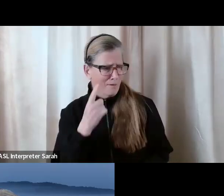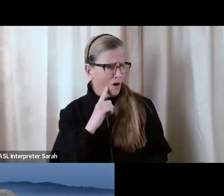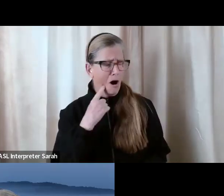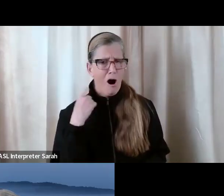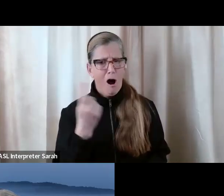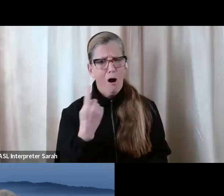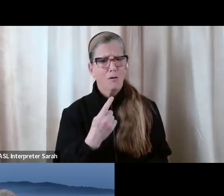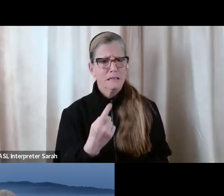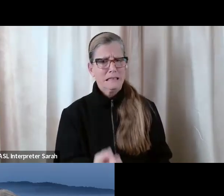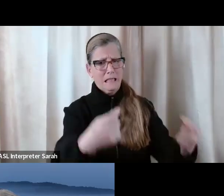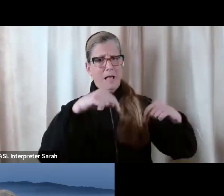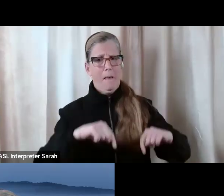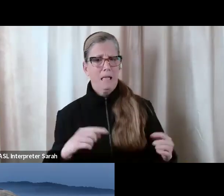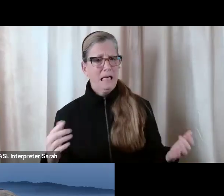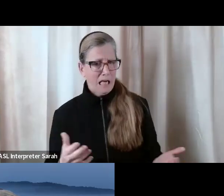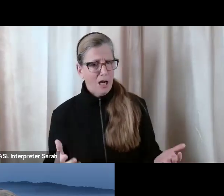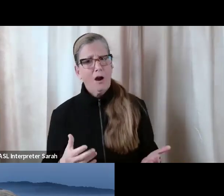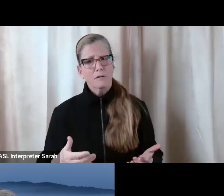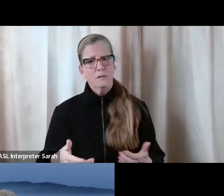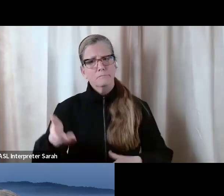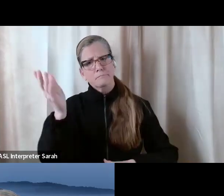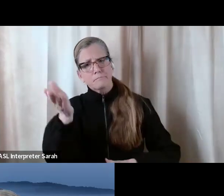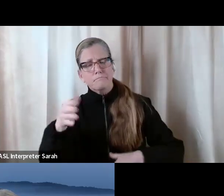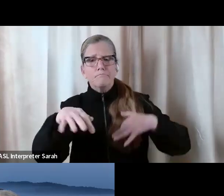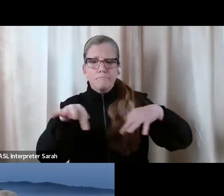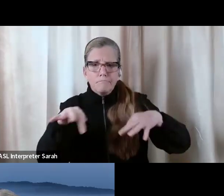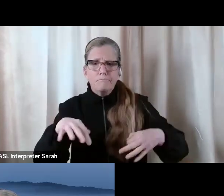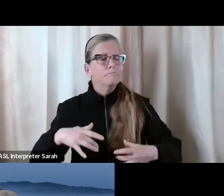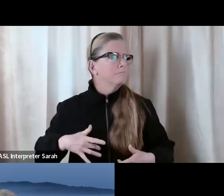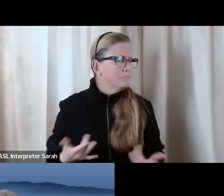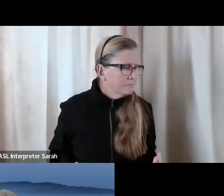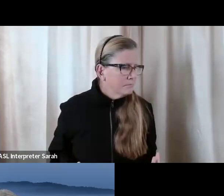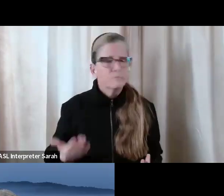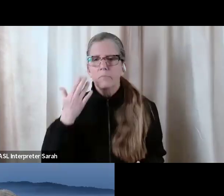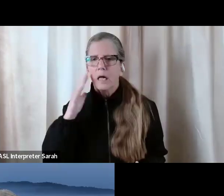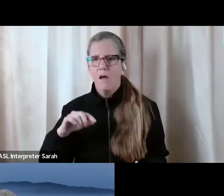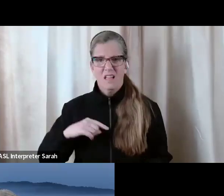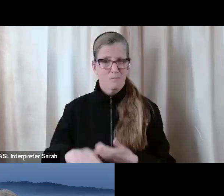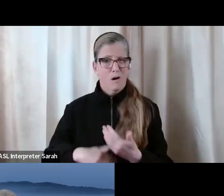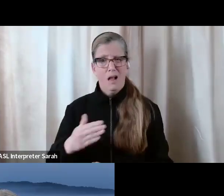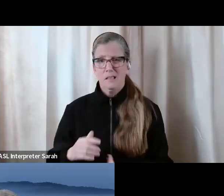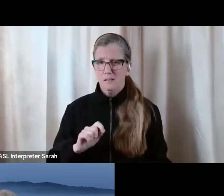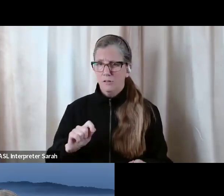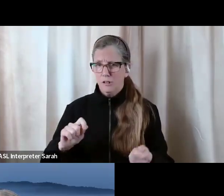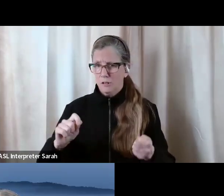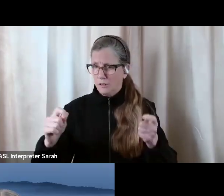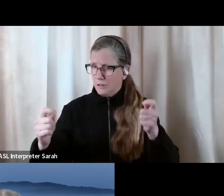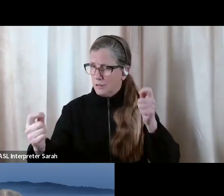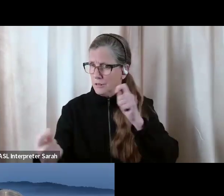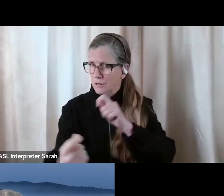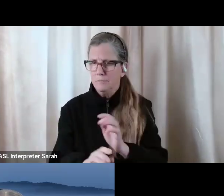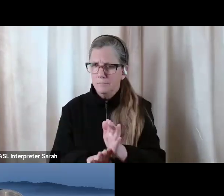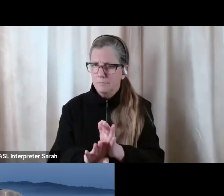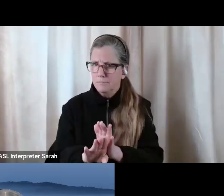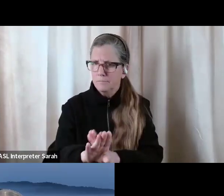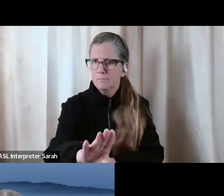available here, because we know this is an evolving process. So I think a broader question that we wanted to ask that